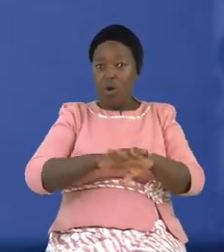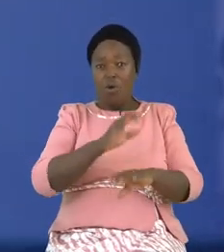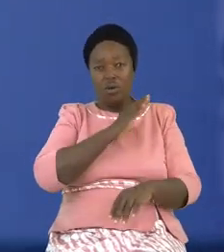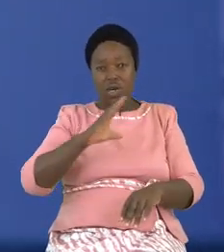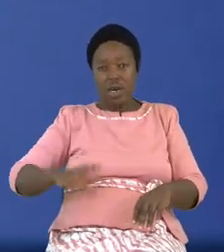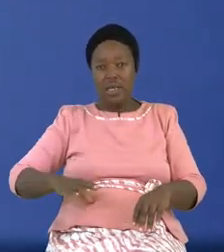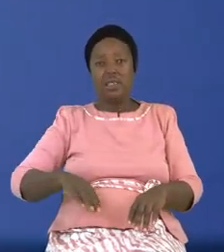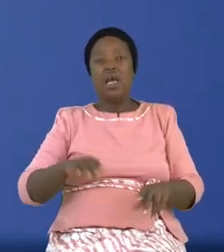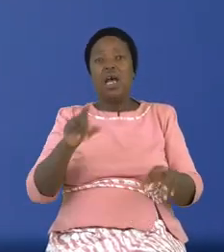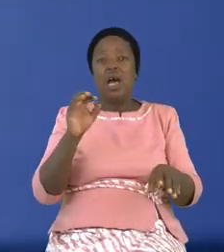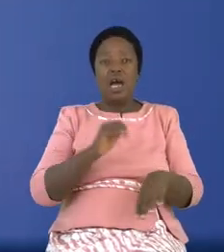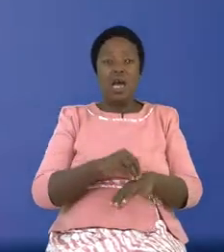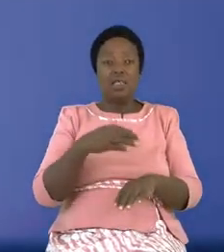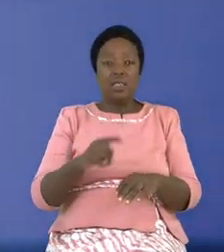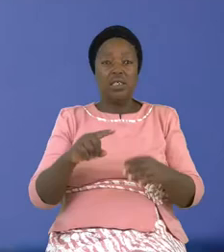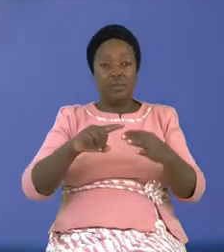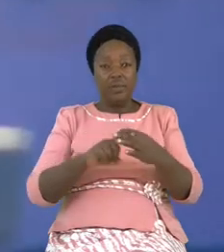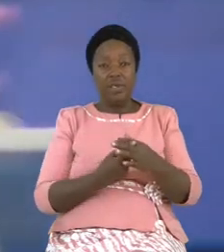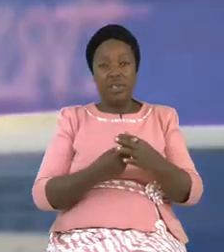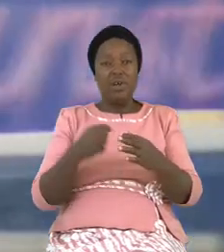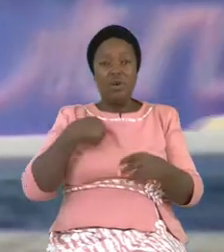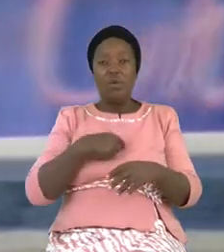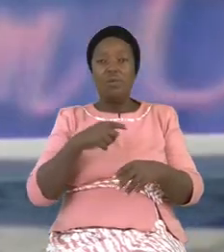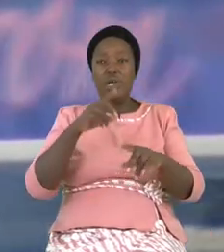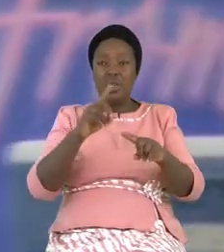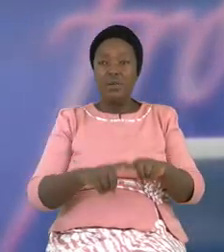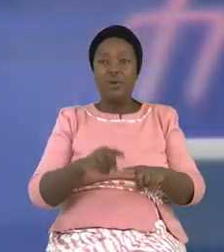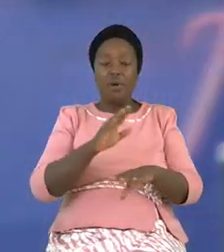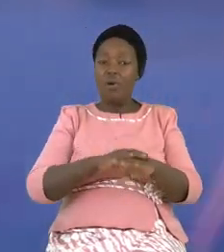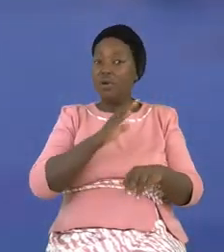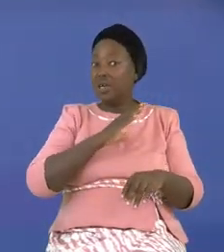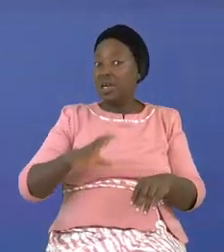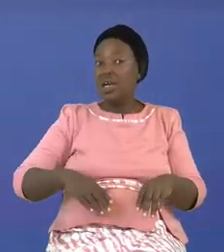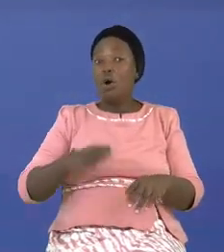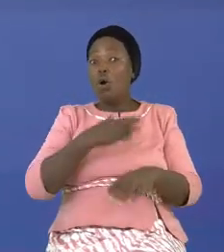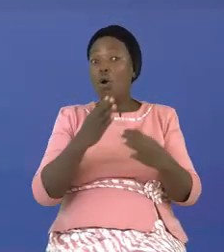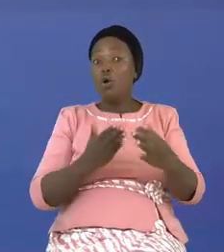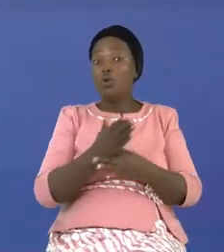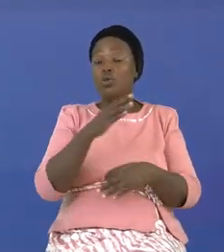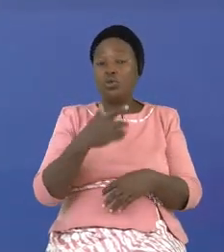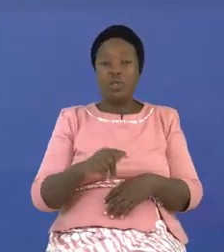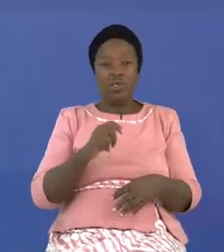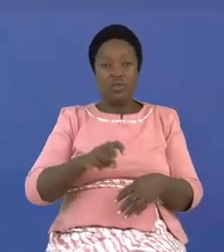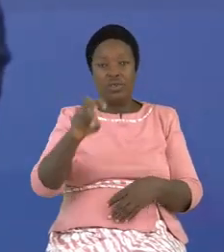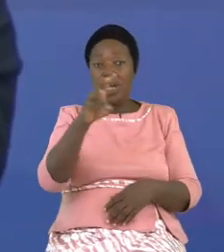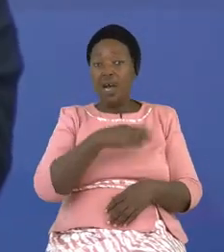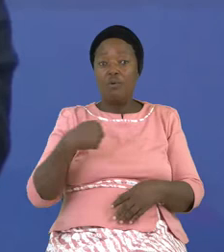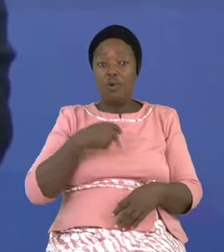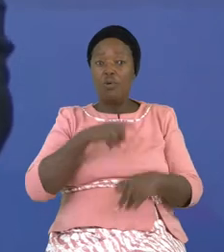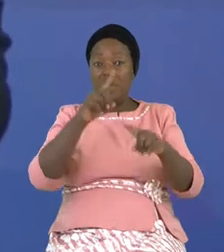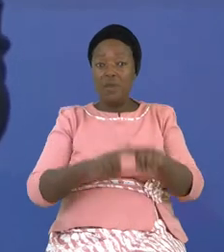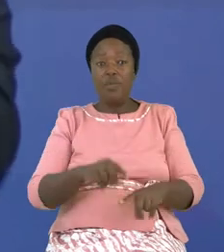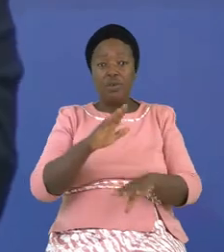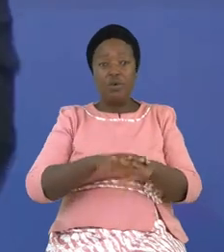beginning. We depend on Christ all through the journey. And we depend on Christ at the